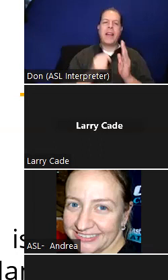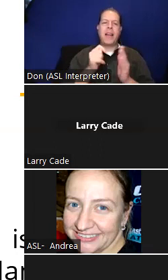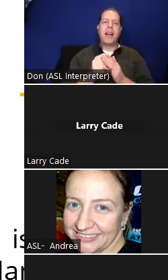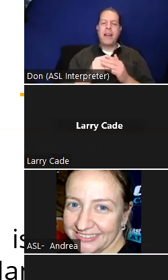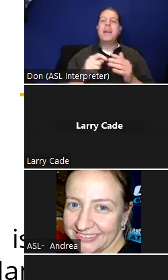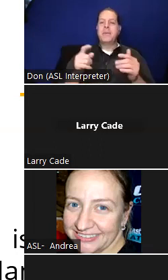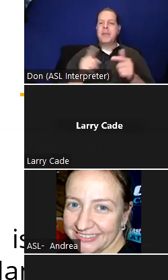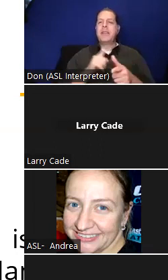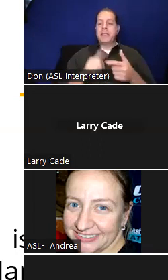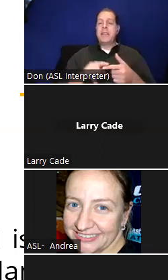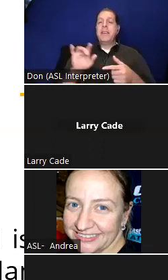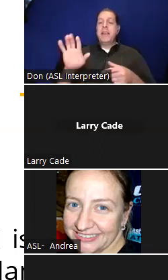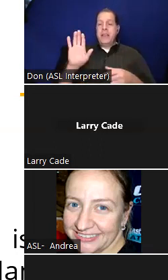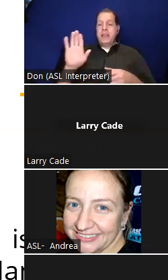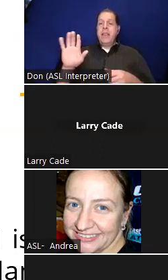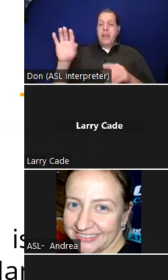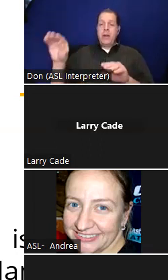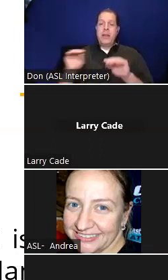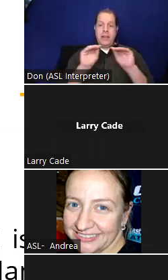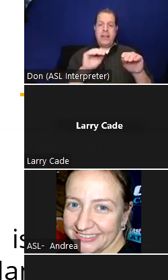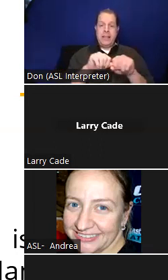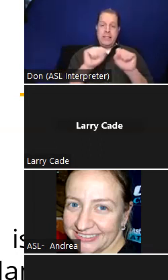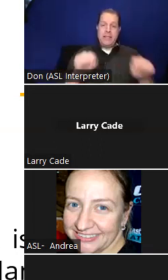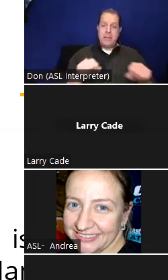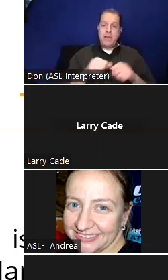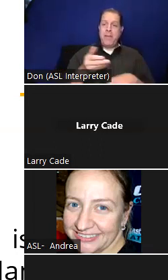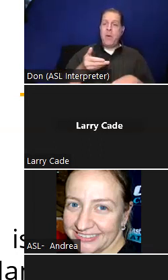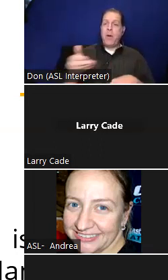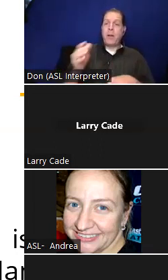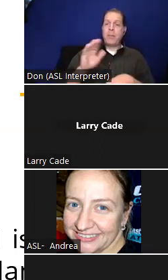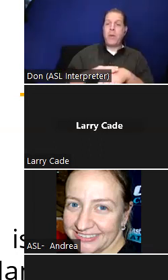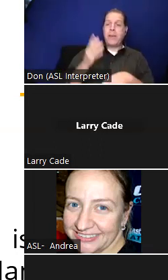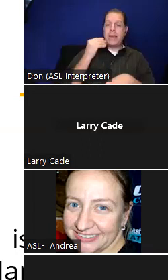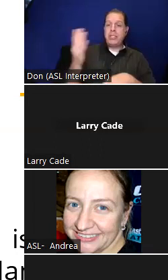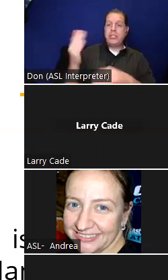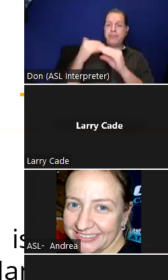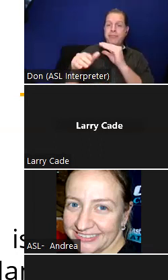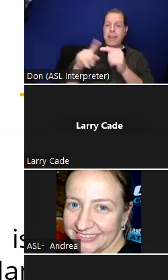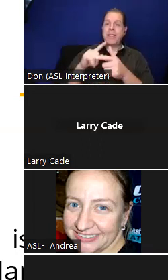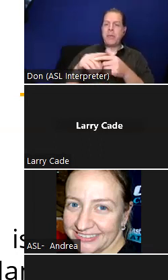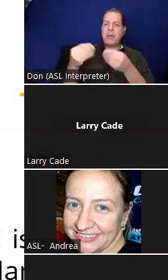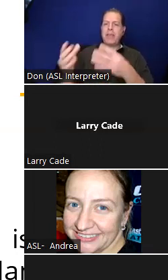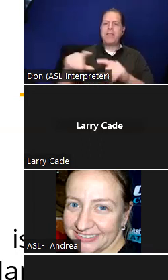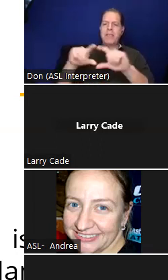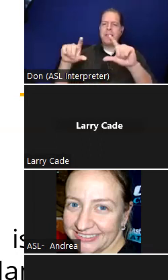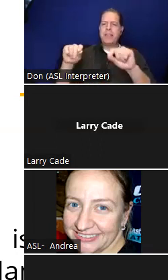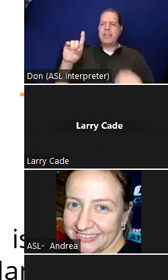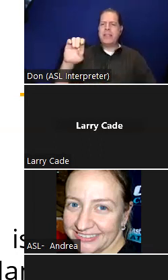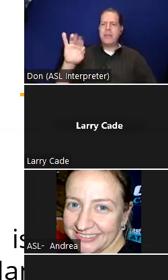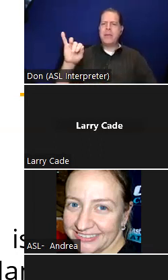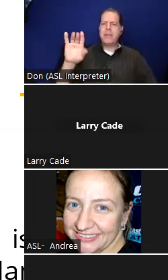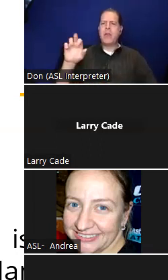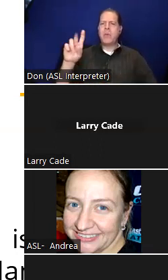when their election will be in the system. They'll get a welcome notification from us and they will get issued a debit card that has that